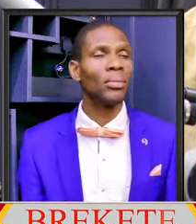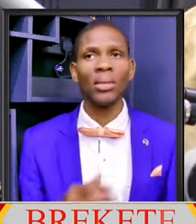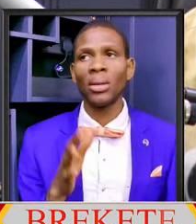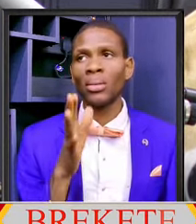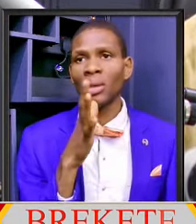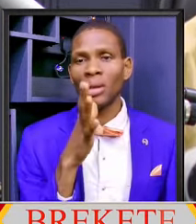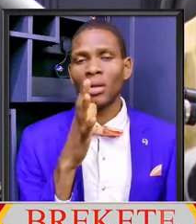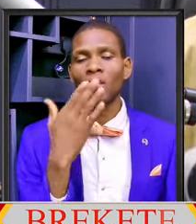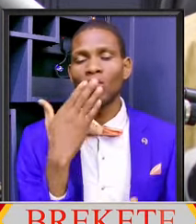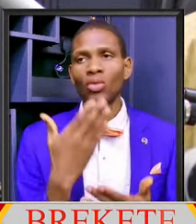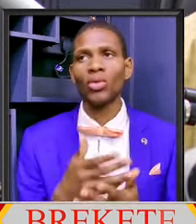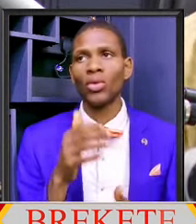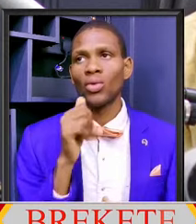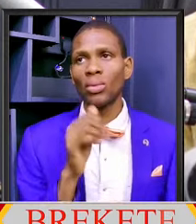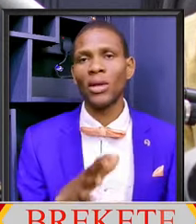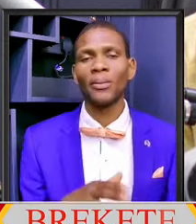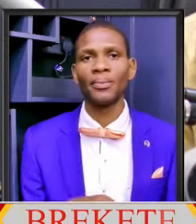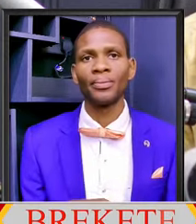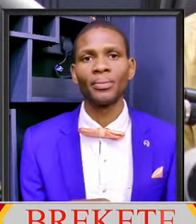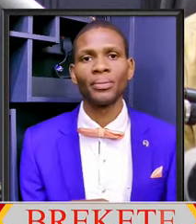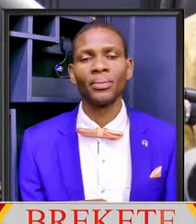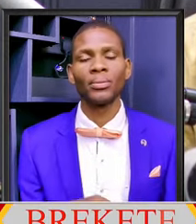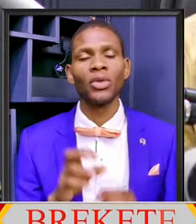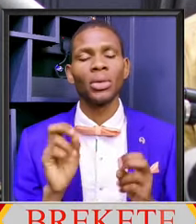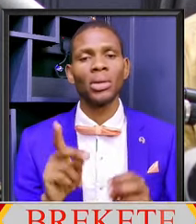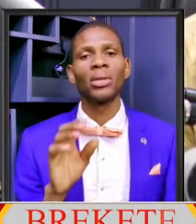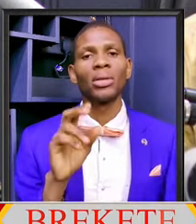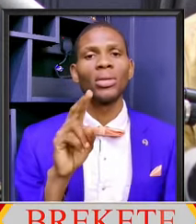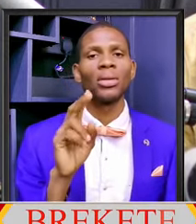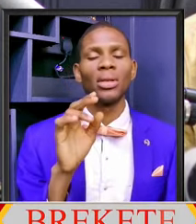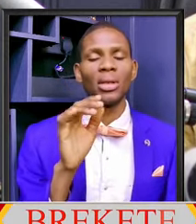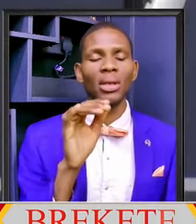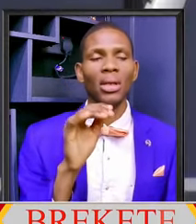Madam good woman. Anyway, Ismail.